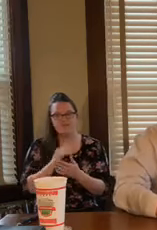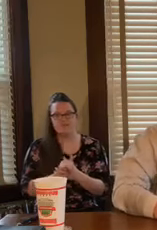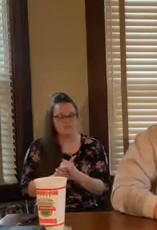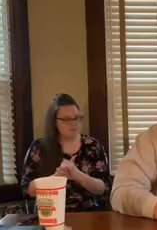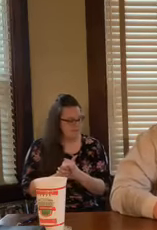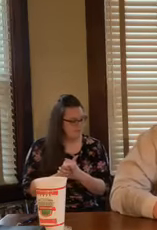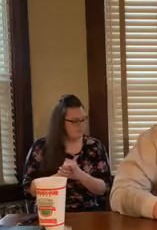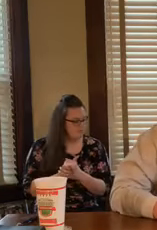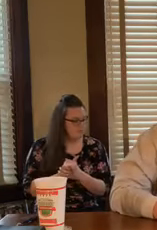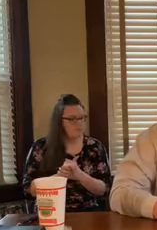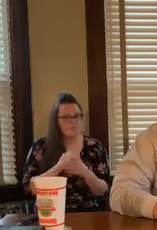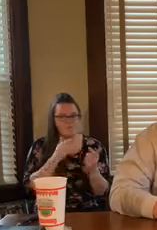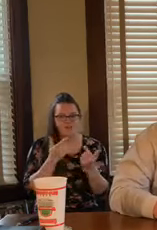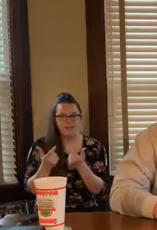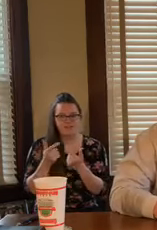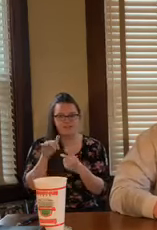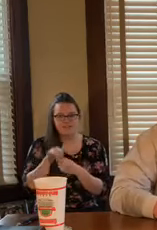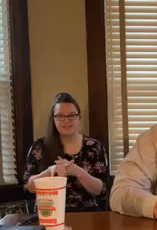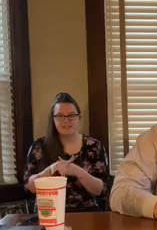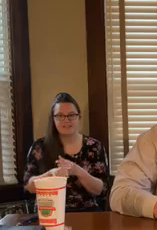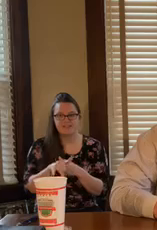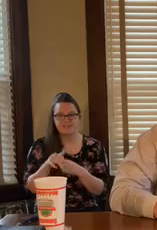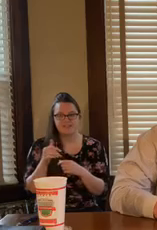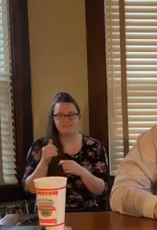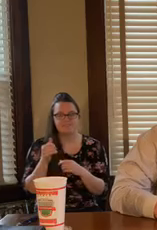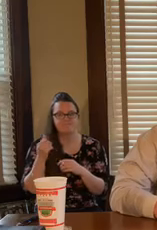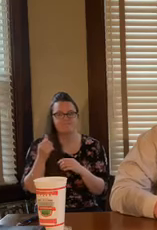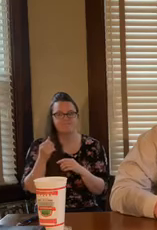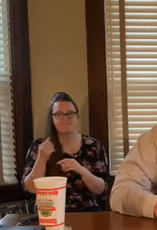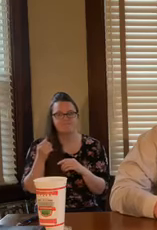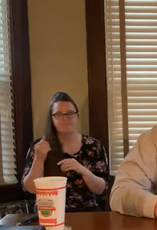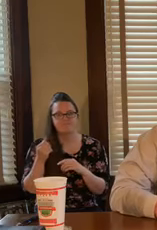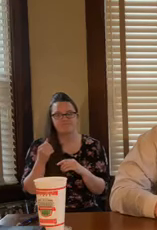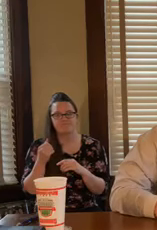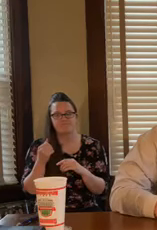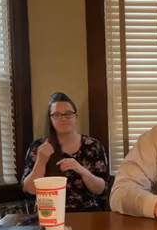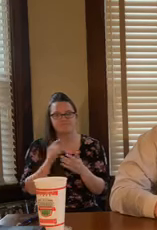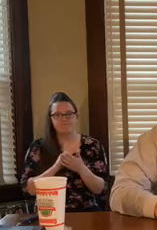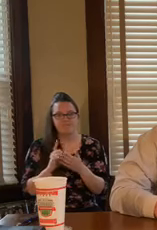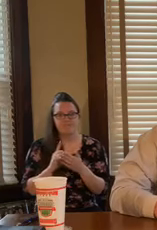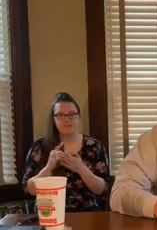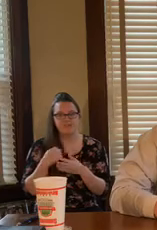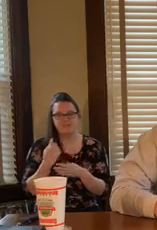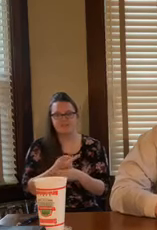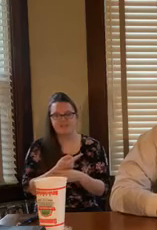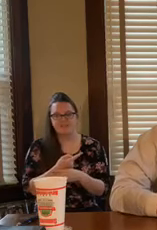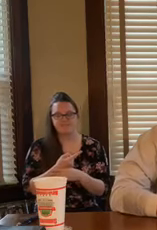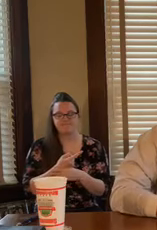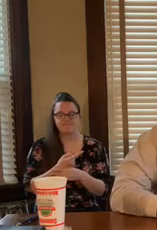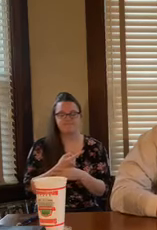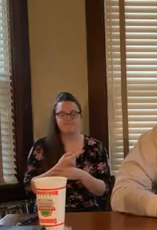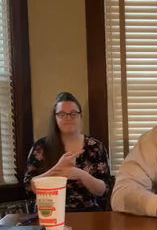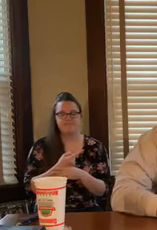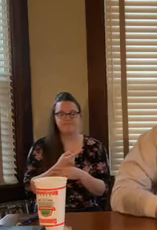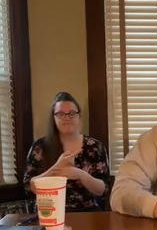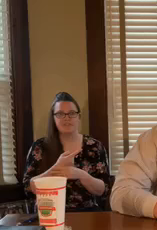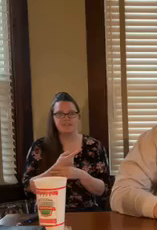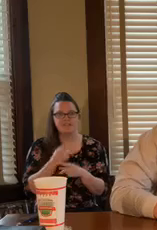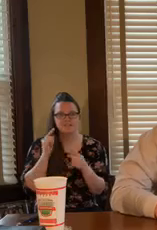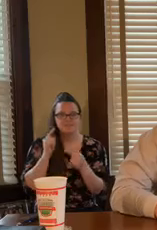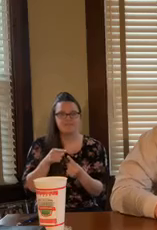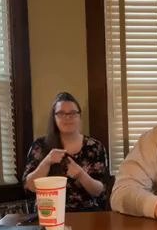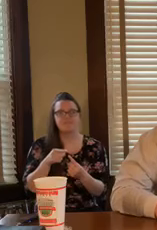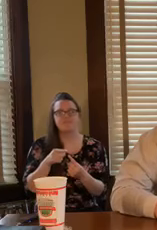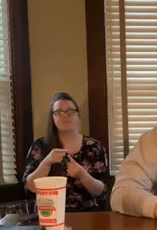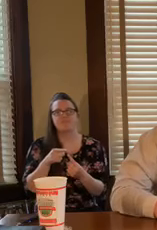week, we did some targeted Facebook advertising with Facebook. I set up some